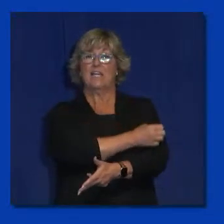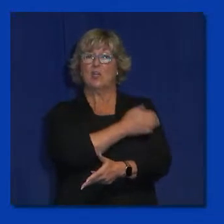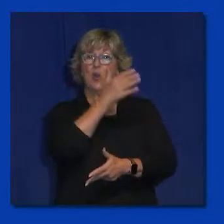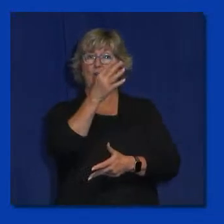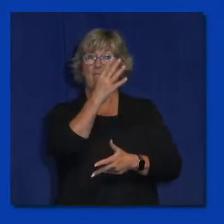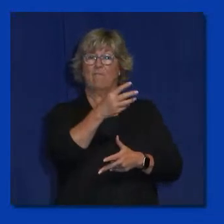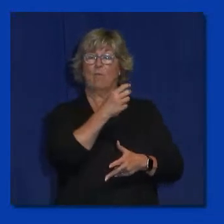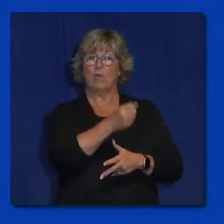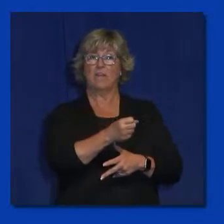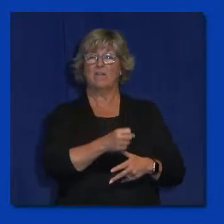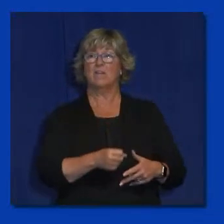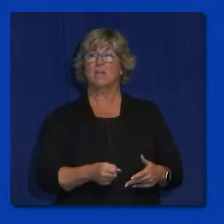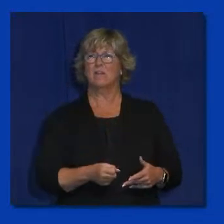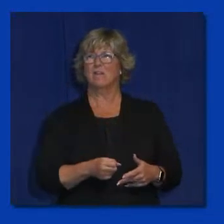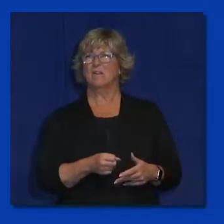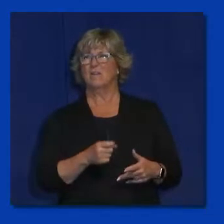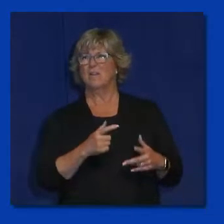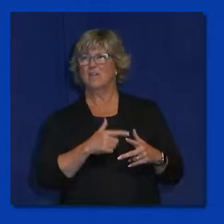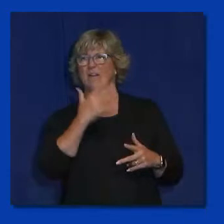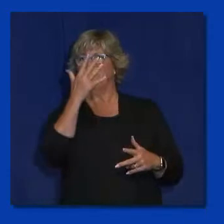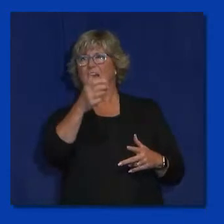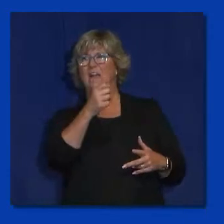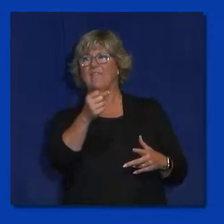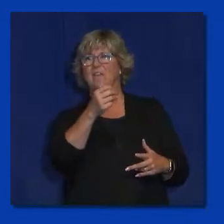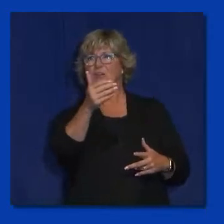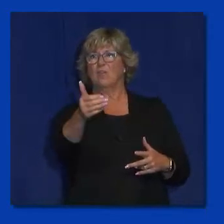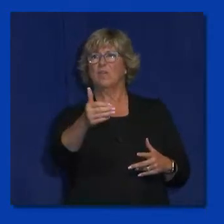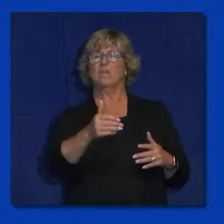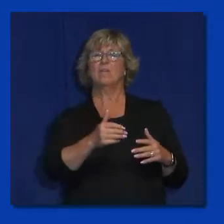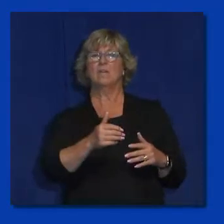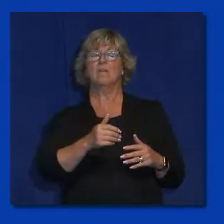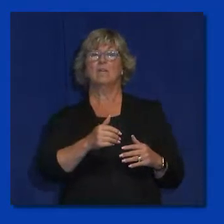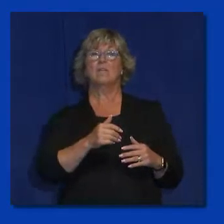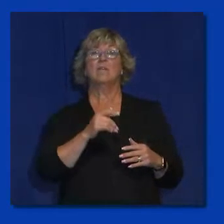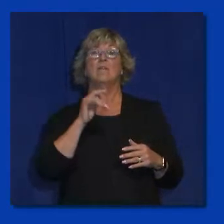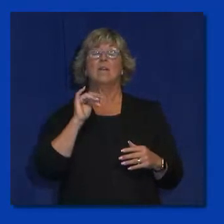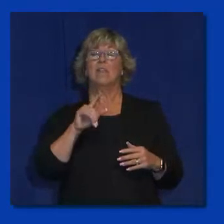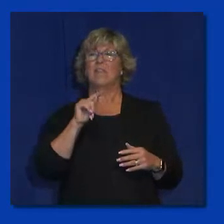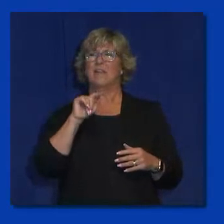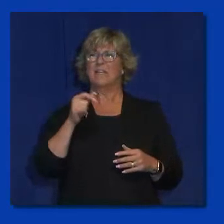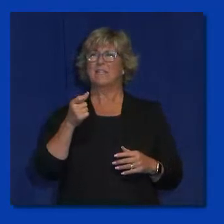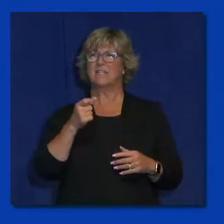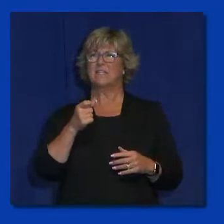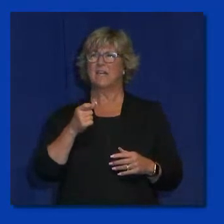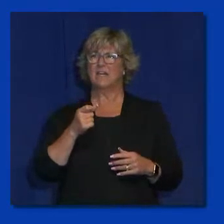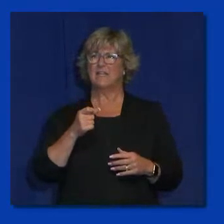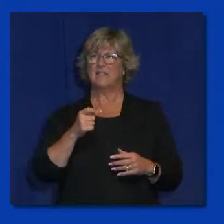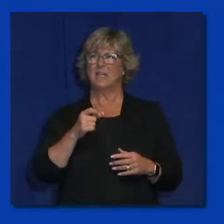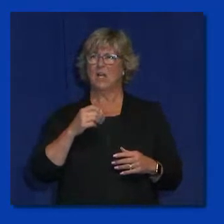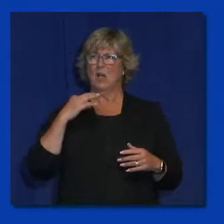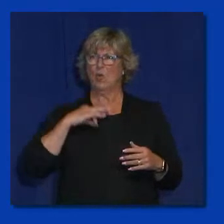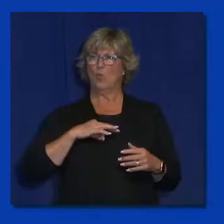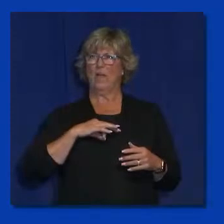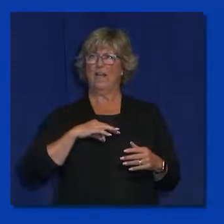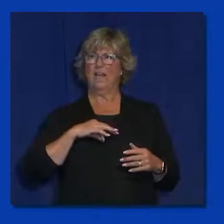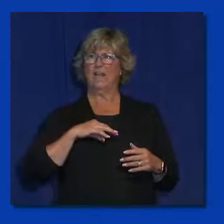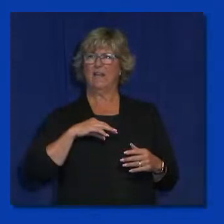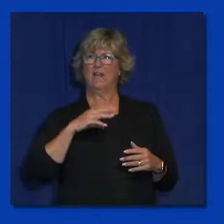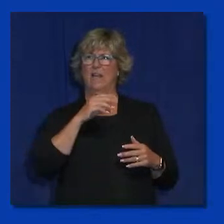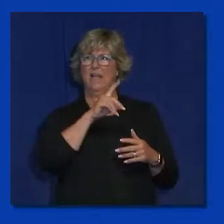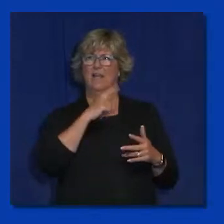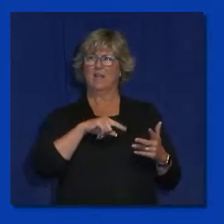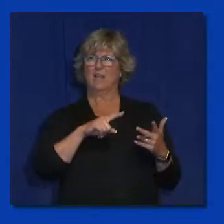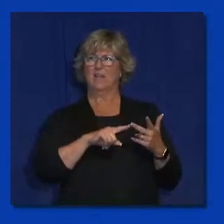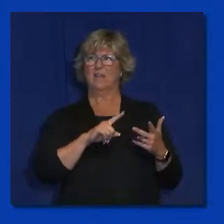period, 5-year period, as we look to extend the California Competes tax credit and make some augmentation. And obviously